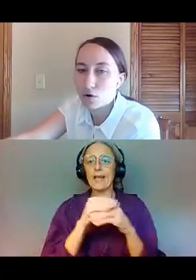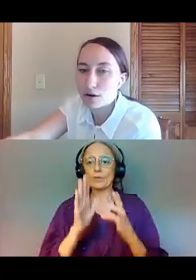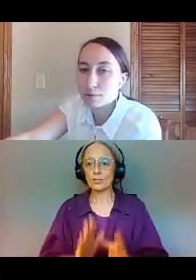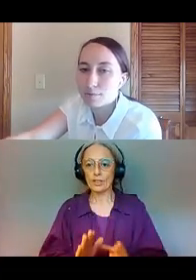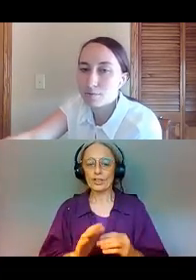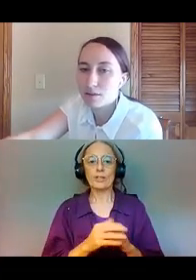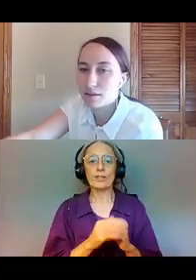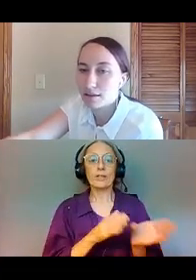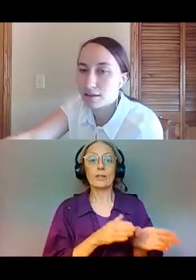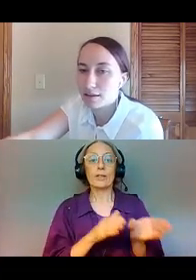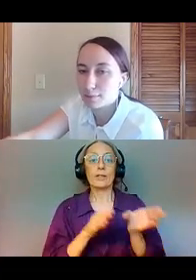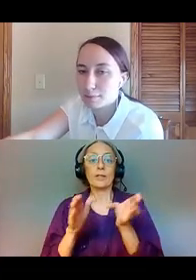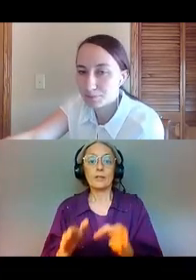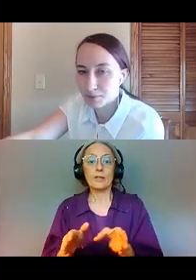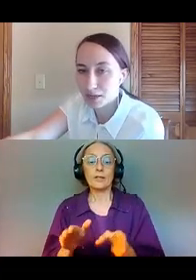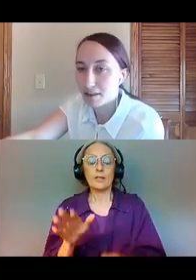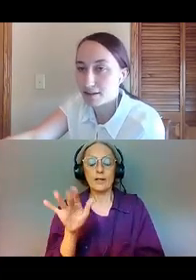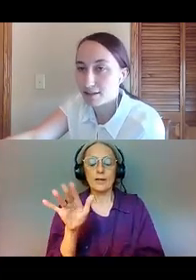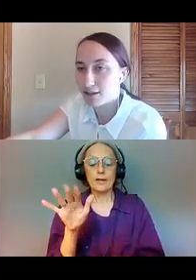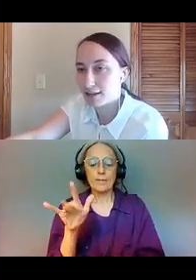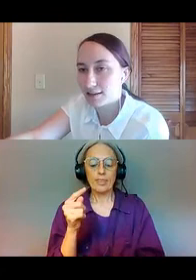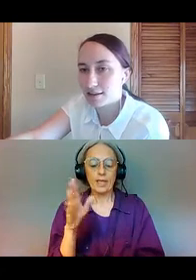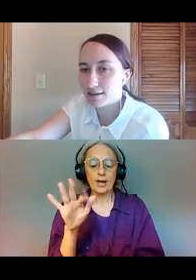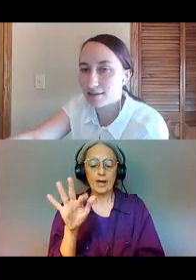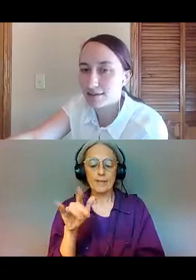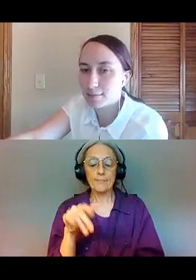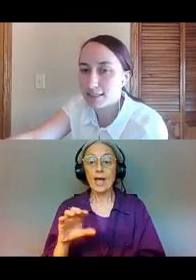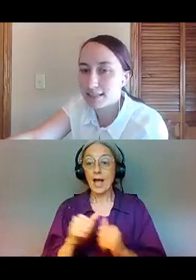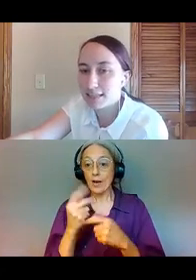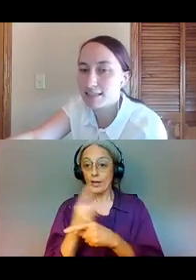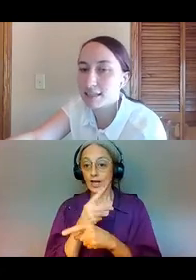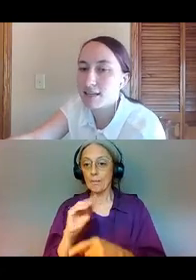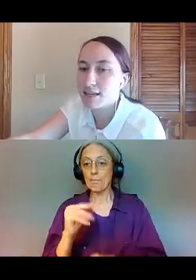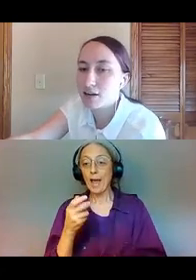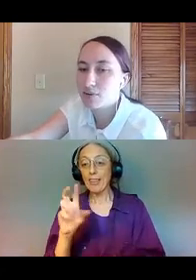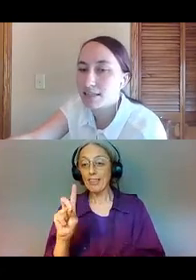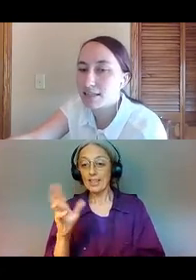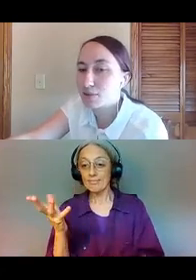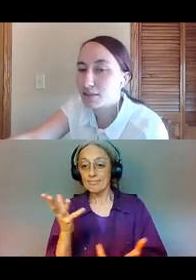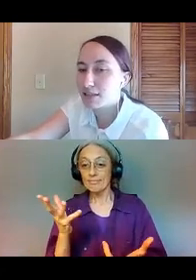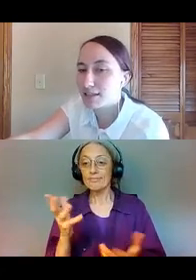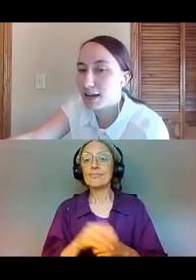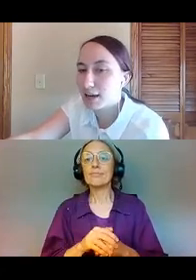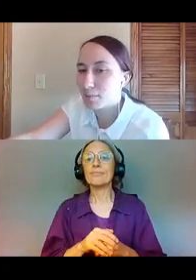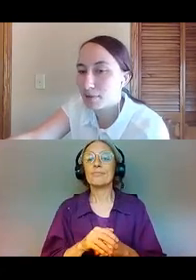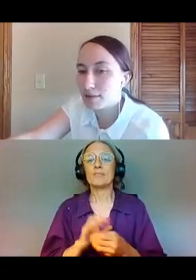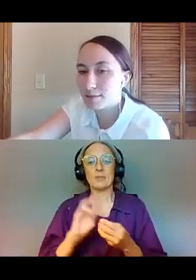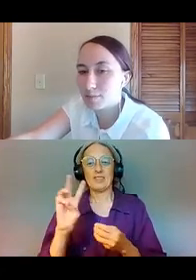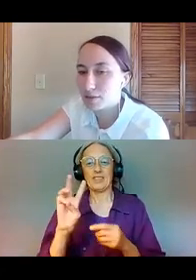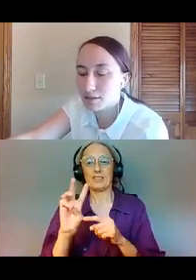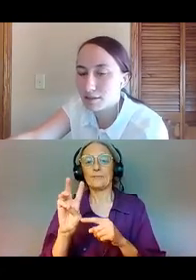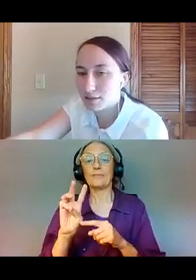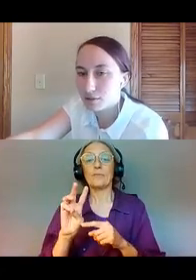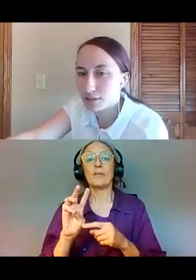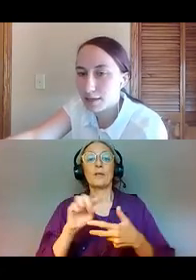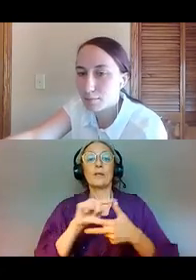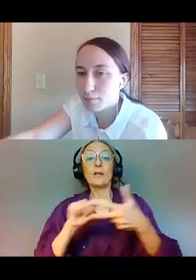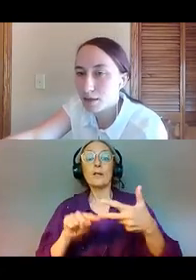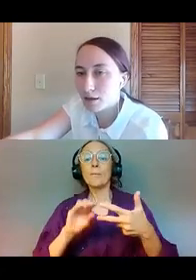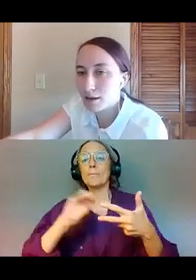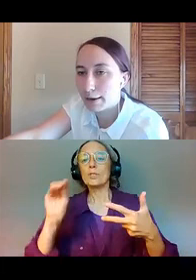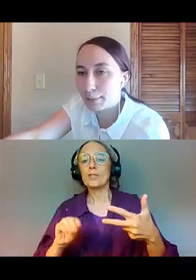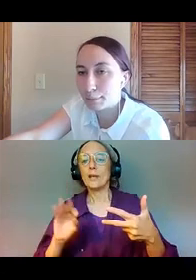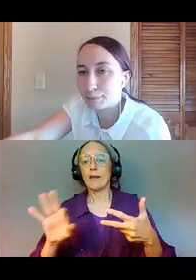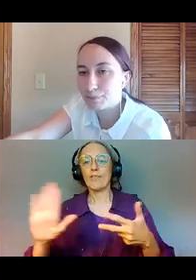And for the method to calculate this in step 6, we select percent of time, because this person is a